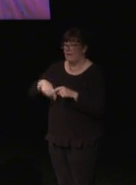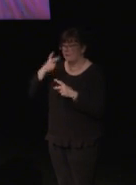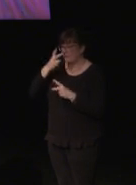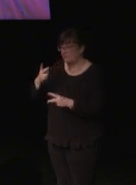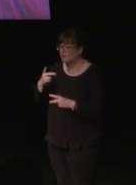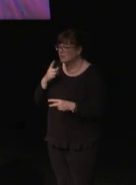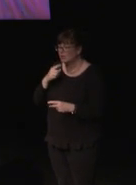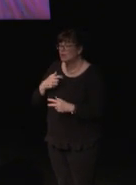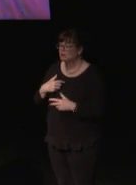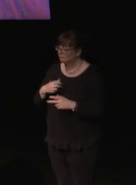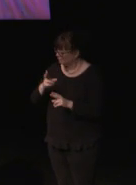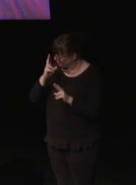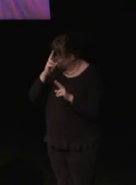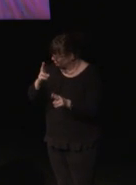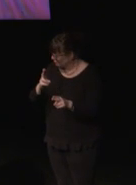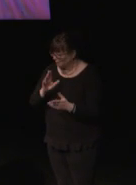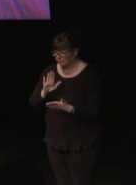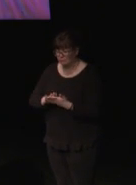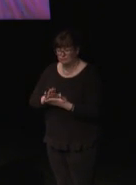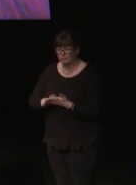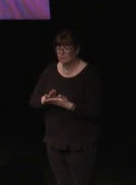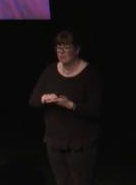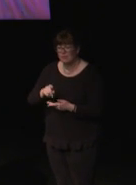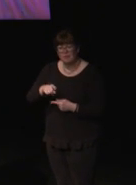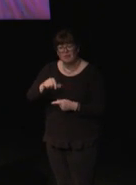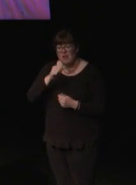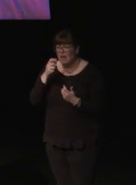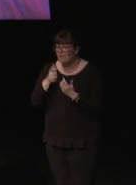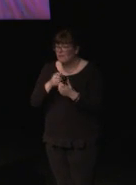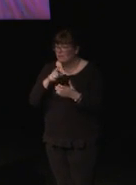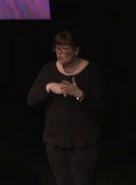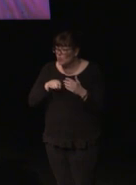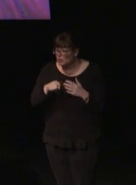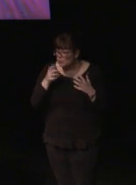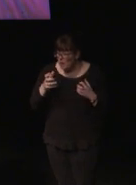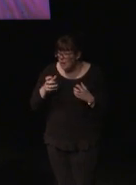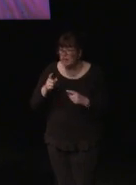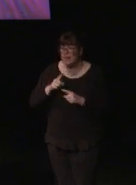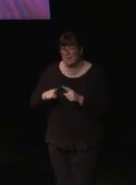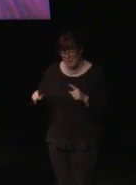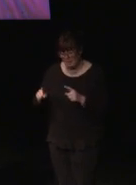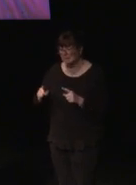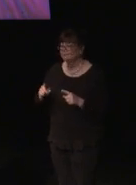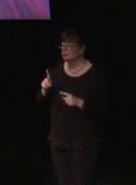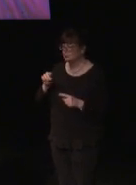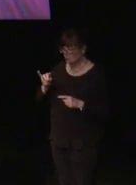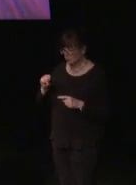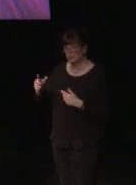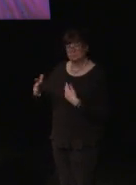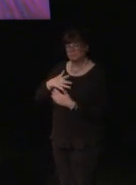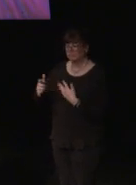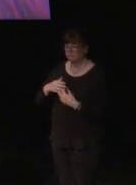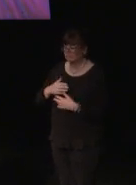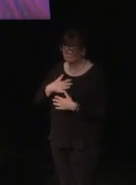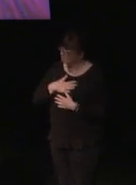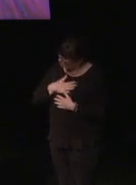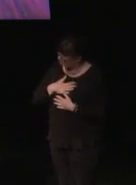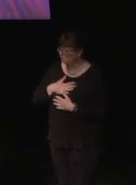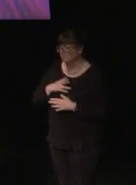basically understanding that this might not be for them, but that they should do it anyway. You know, that's really, really, really